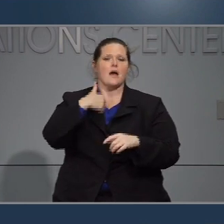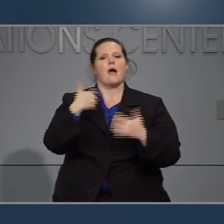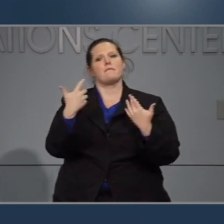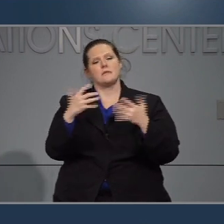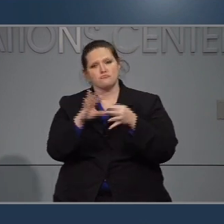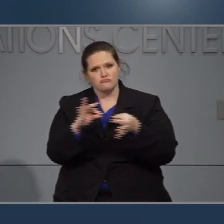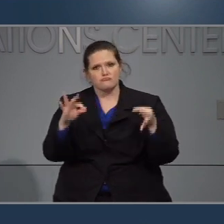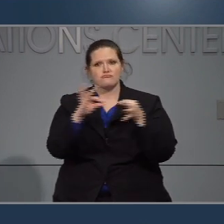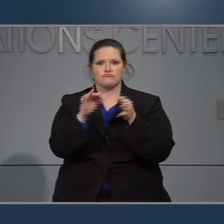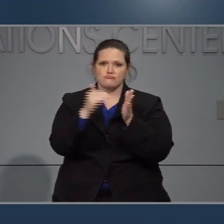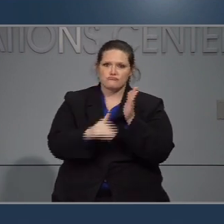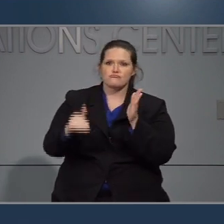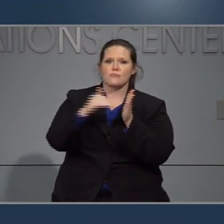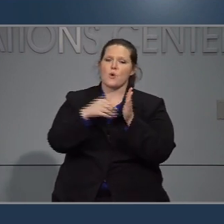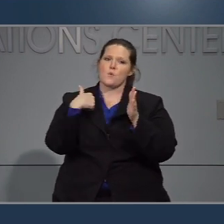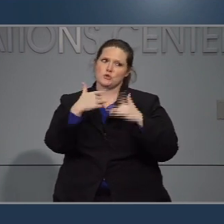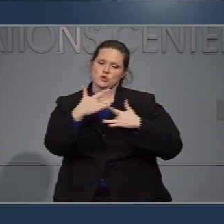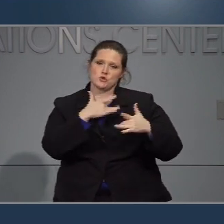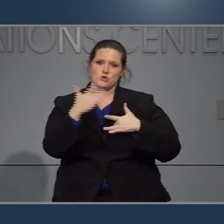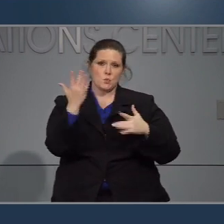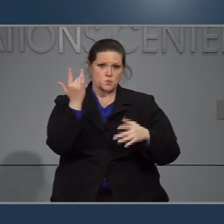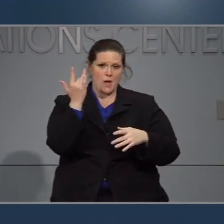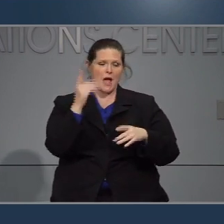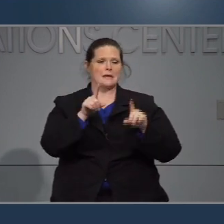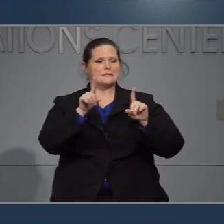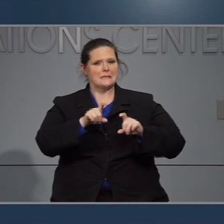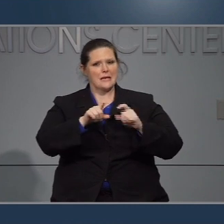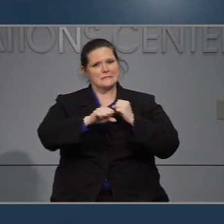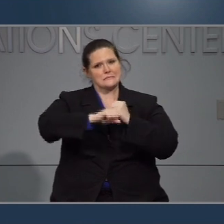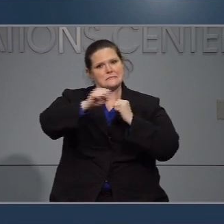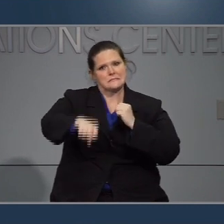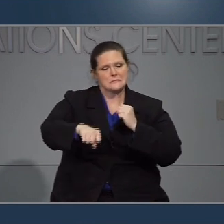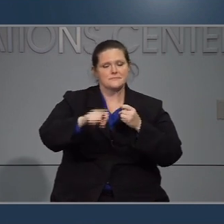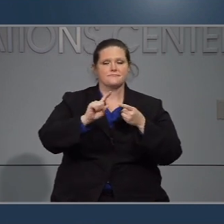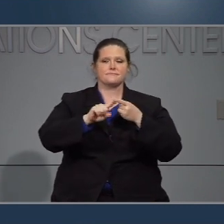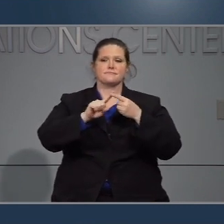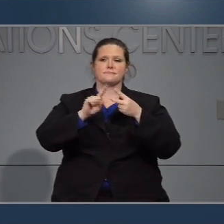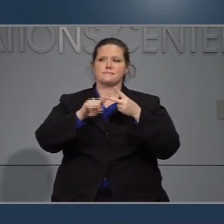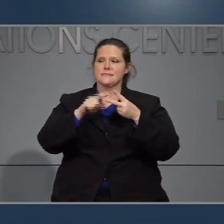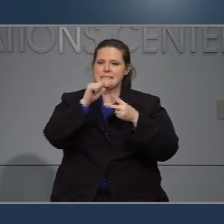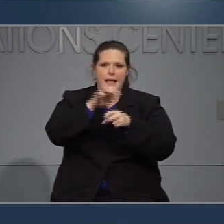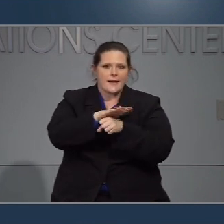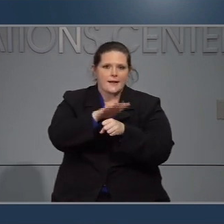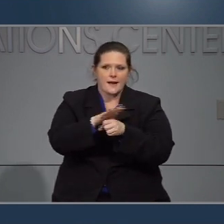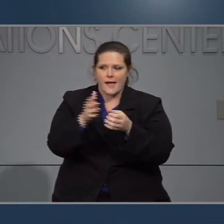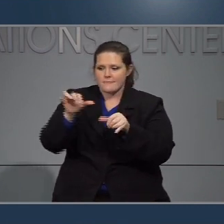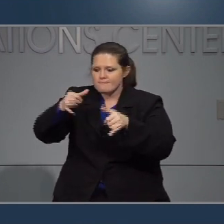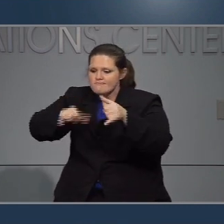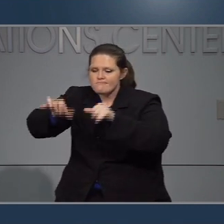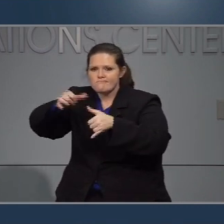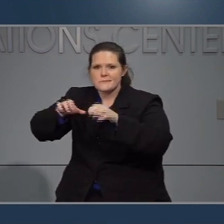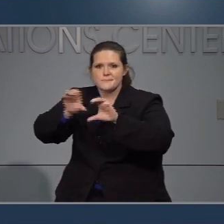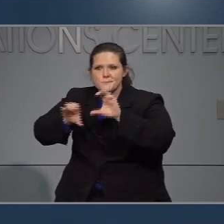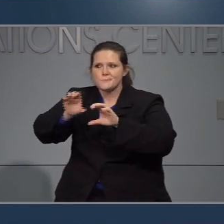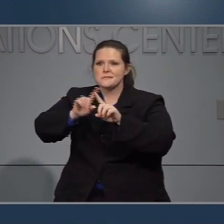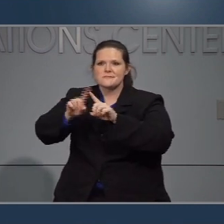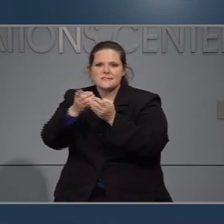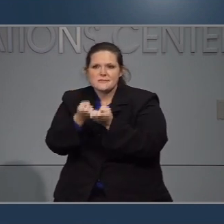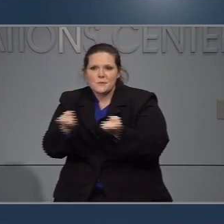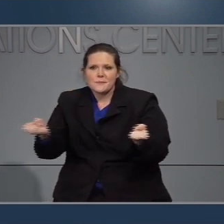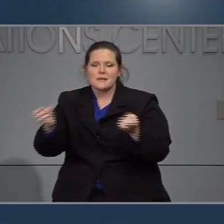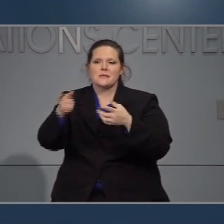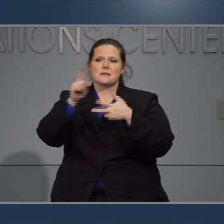testing turnaround times, supply chain issues, and the need for federal support. More and more states are raising the